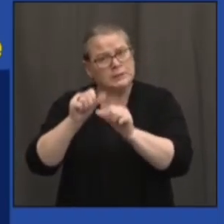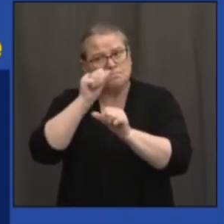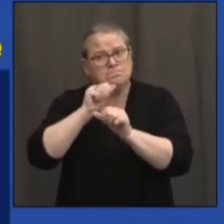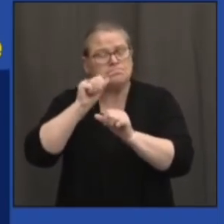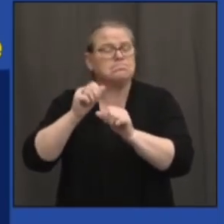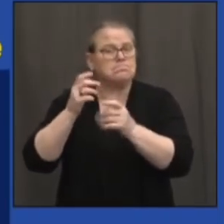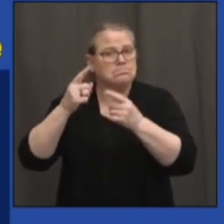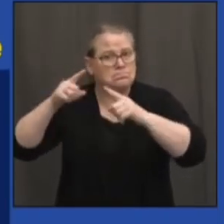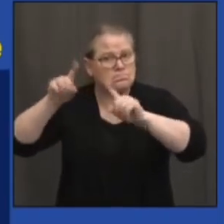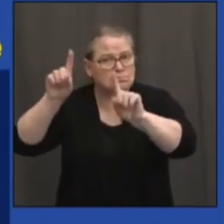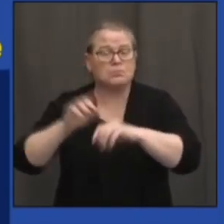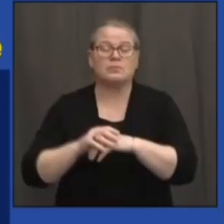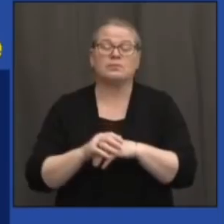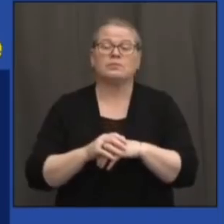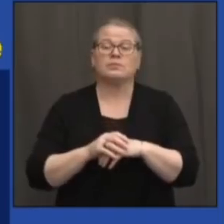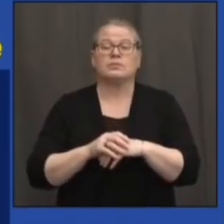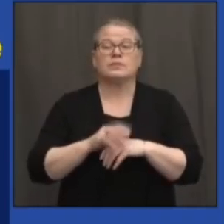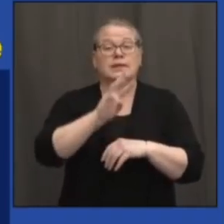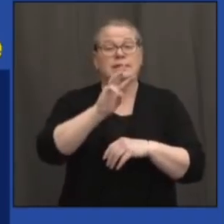have been vaccinated.